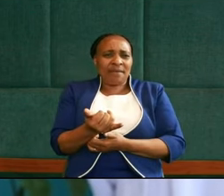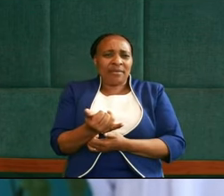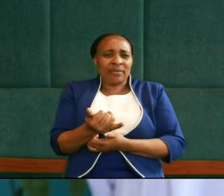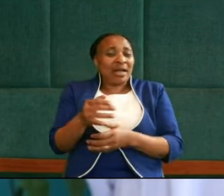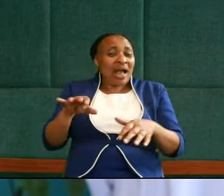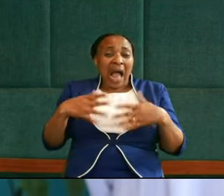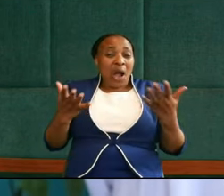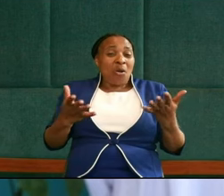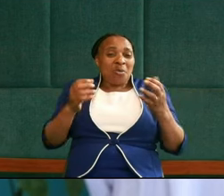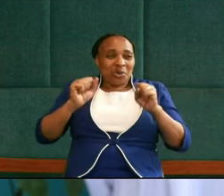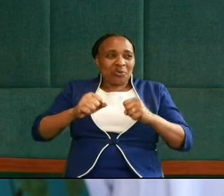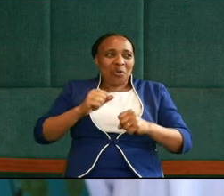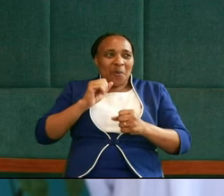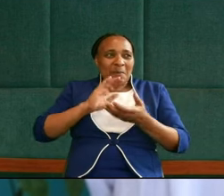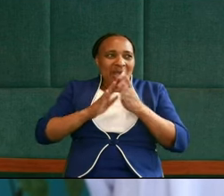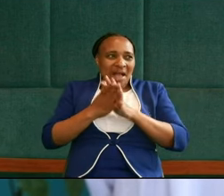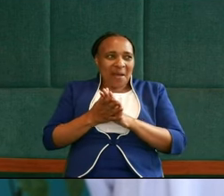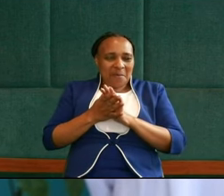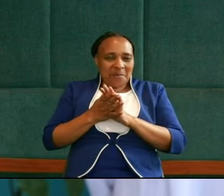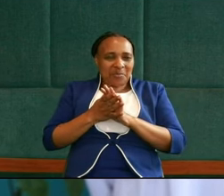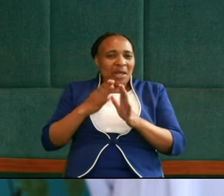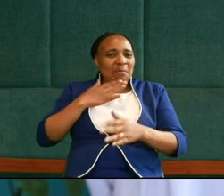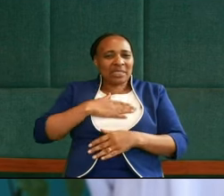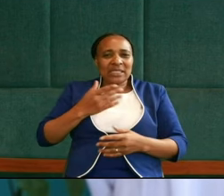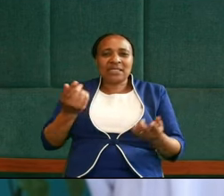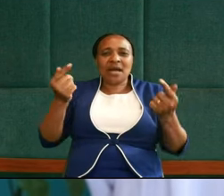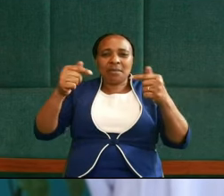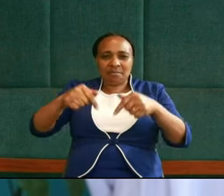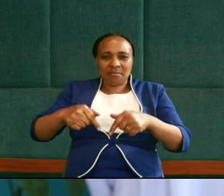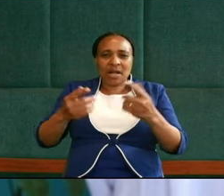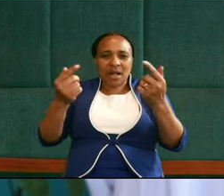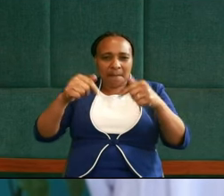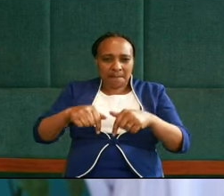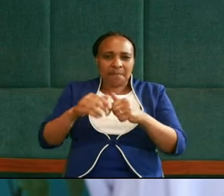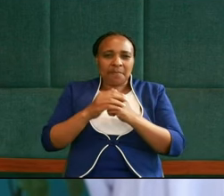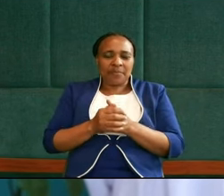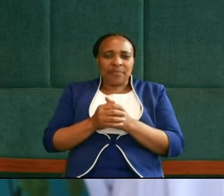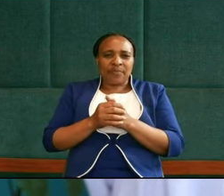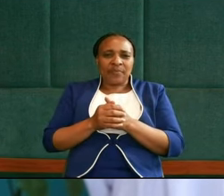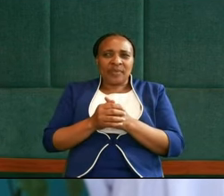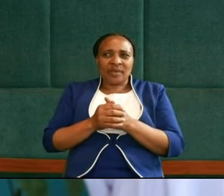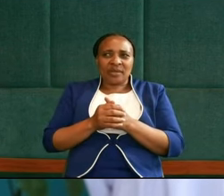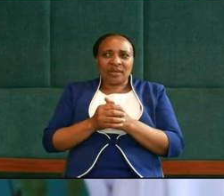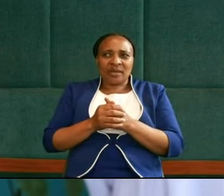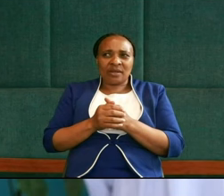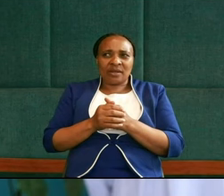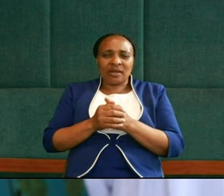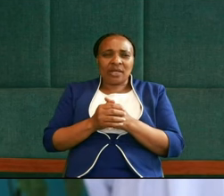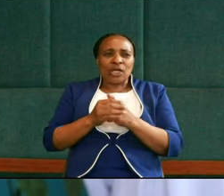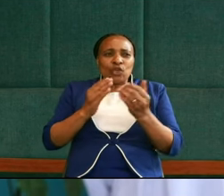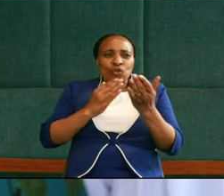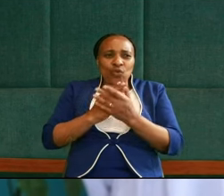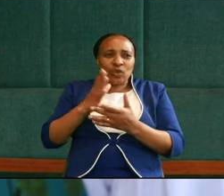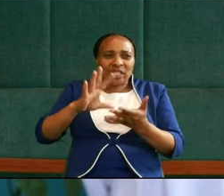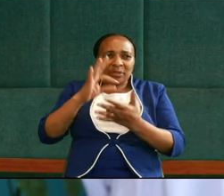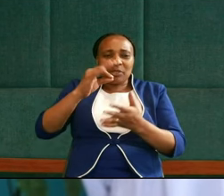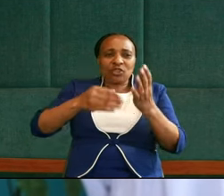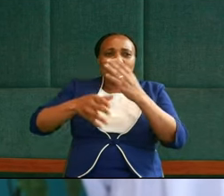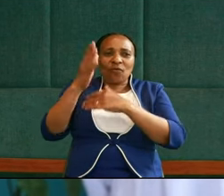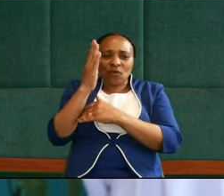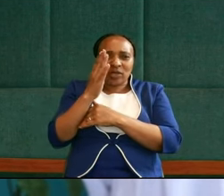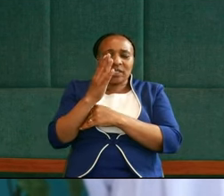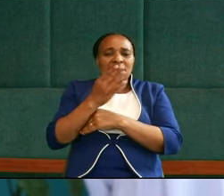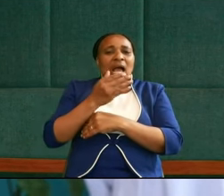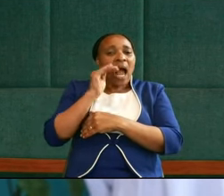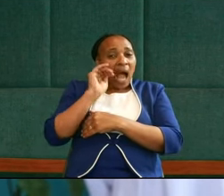How will it be? Please come. Do what the Spirit of God urges you